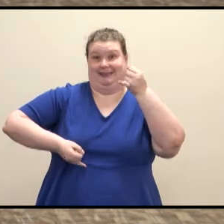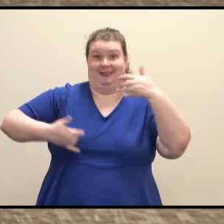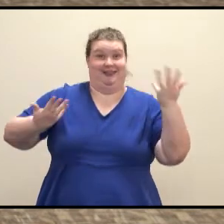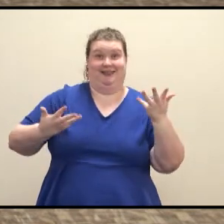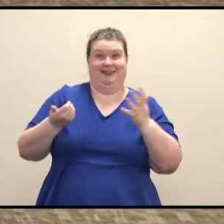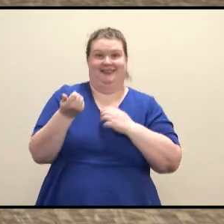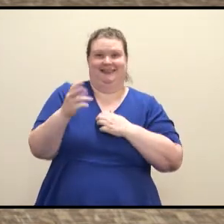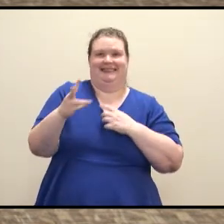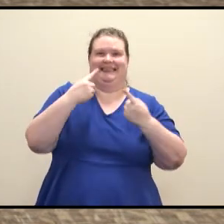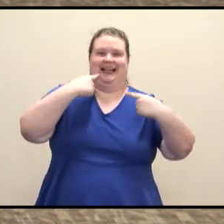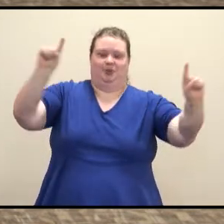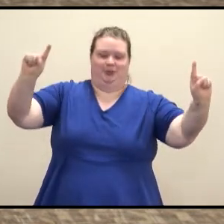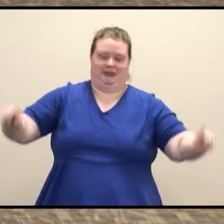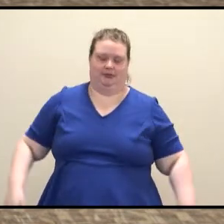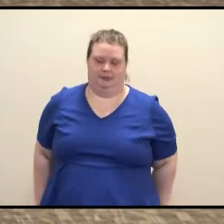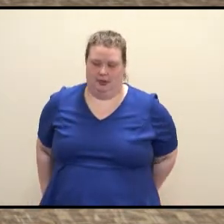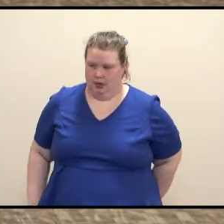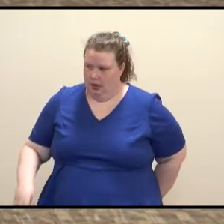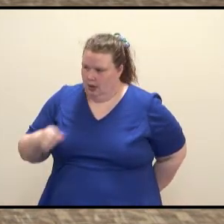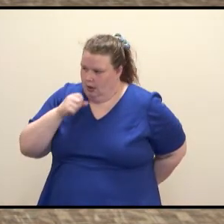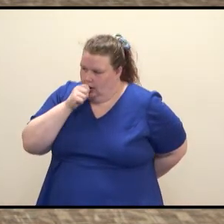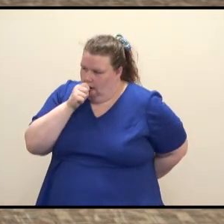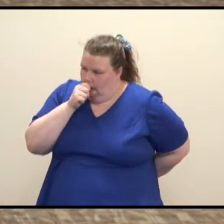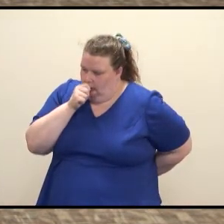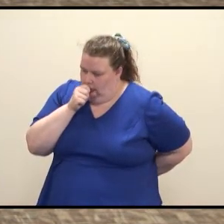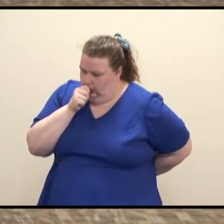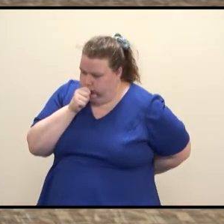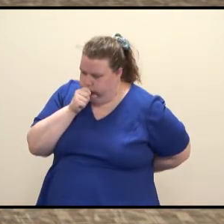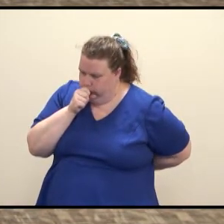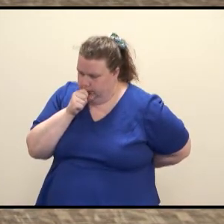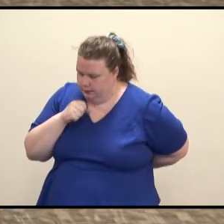item 16, announcements.